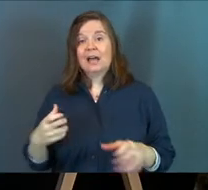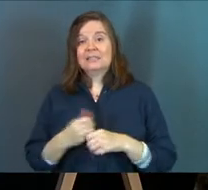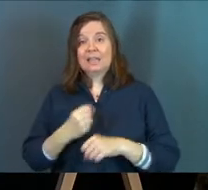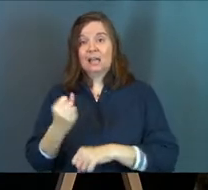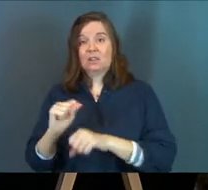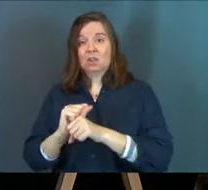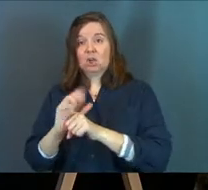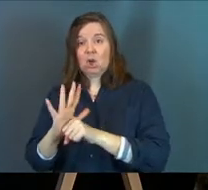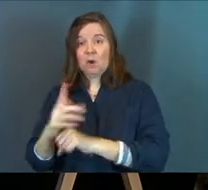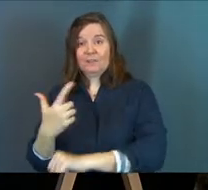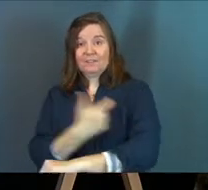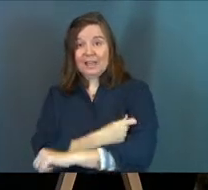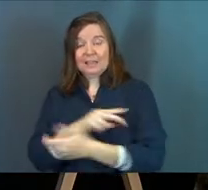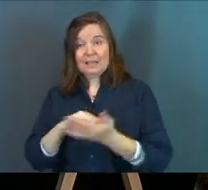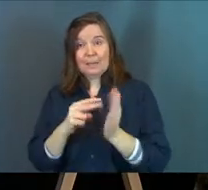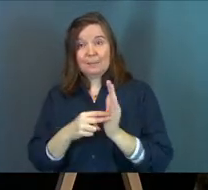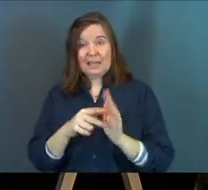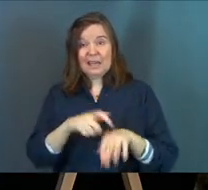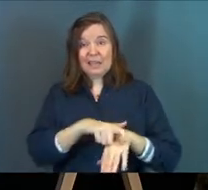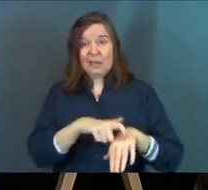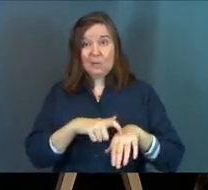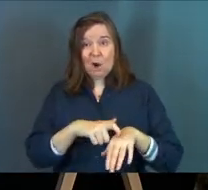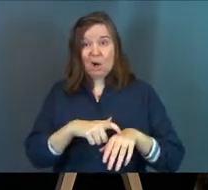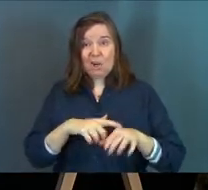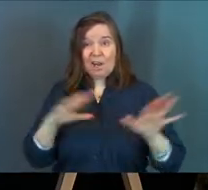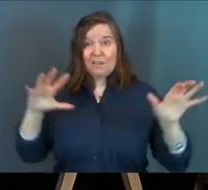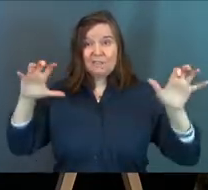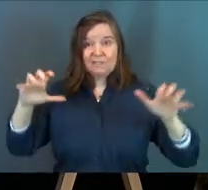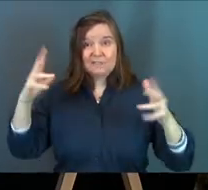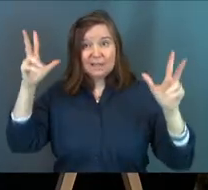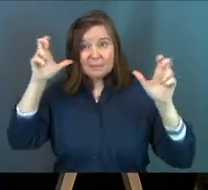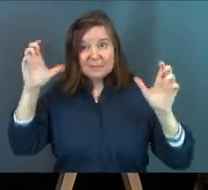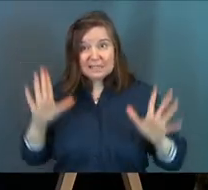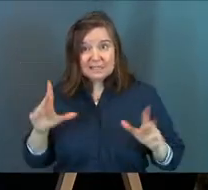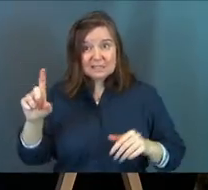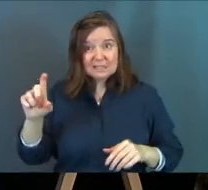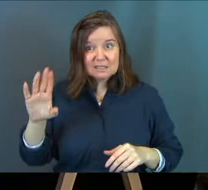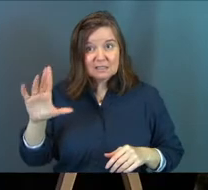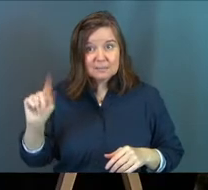the COVID-19 vaccine, is that the mark of the beast?